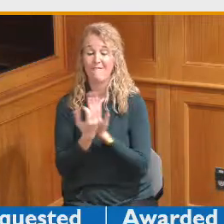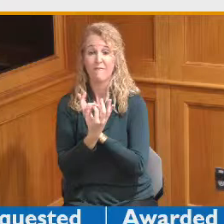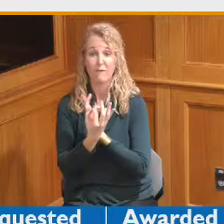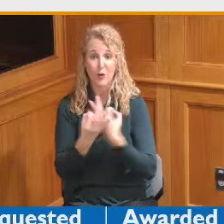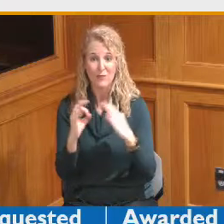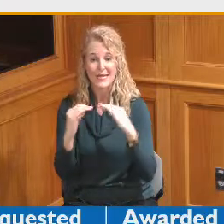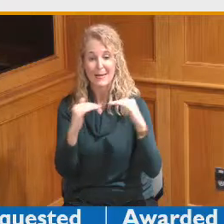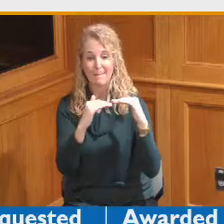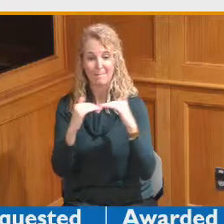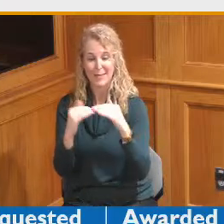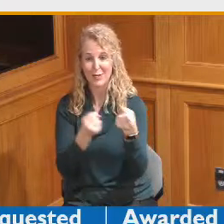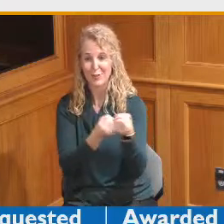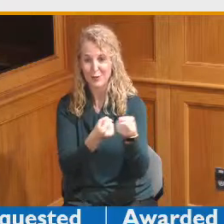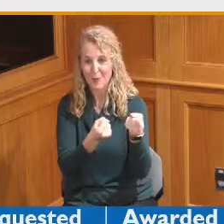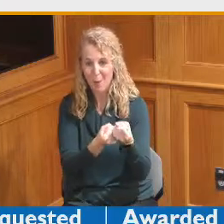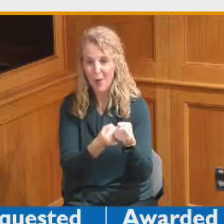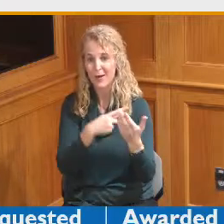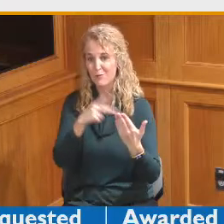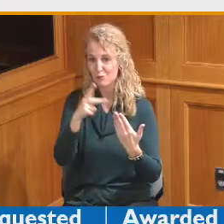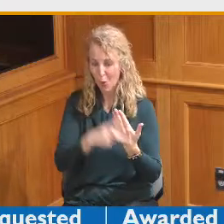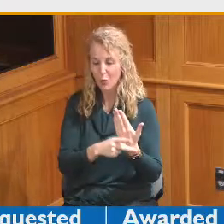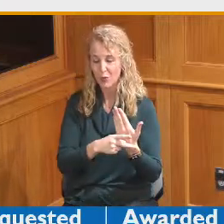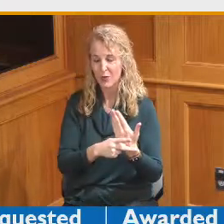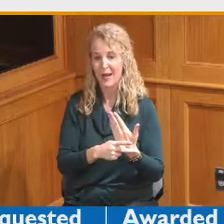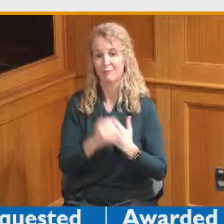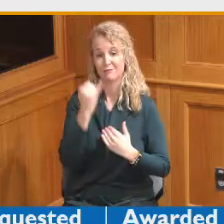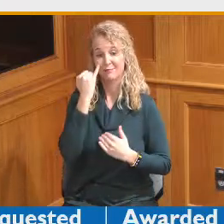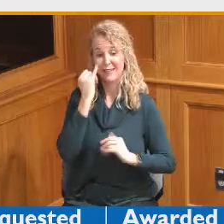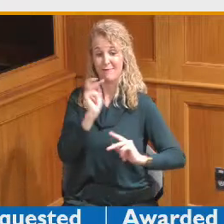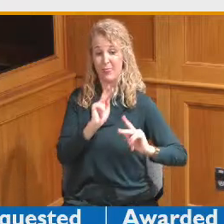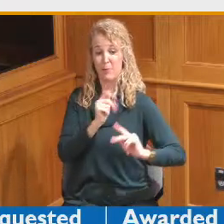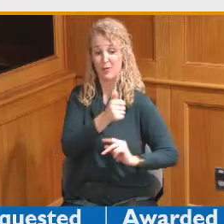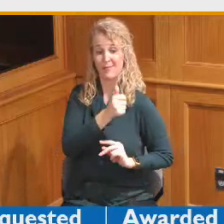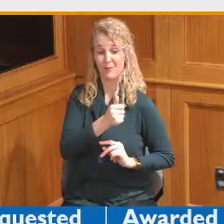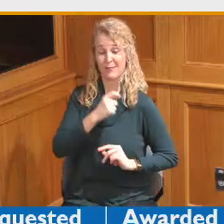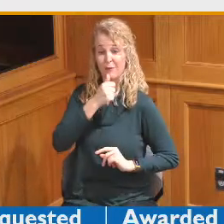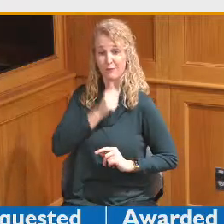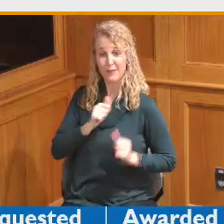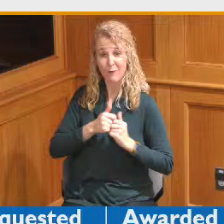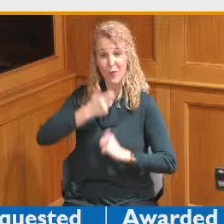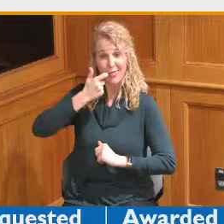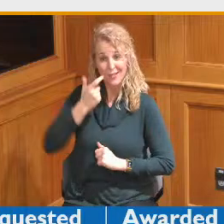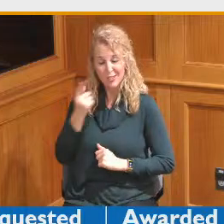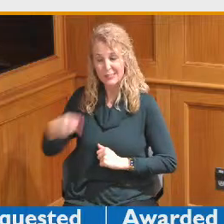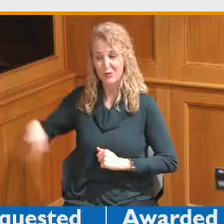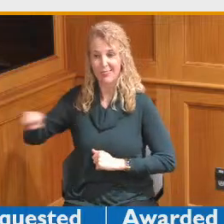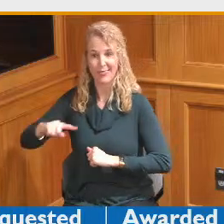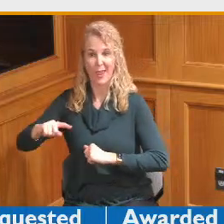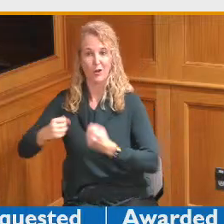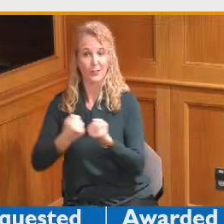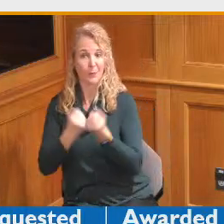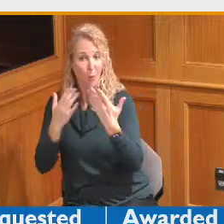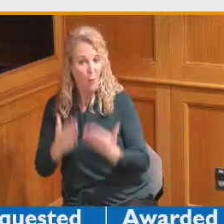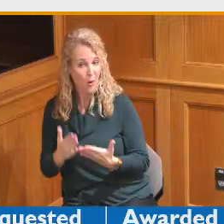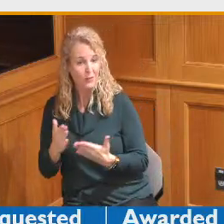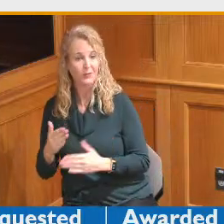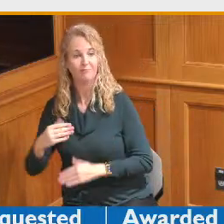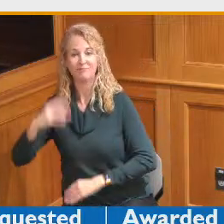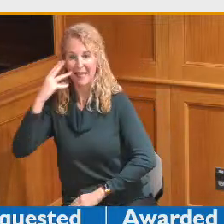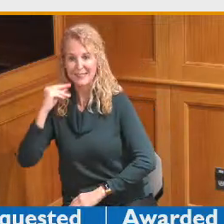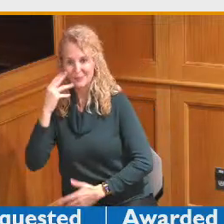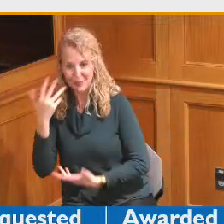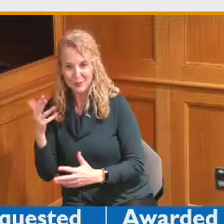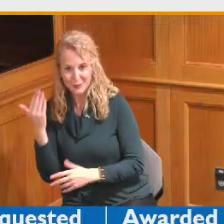supporter trainings to individuals with substance use disorder experience, enabling them to seek certification in Ohio. This